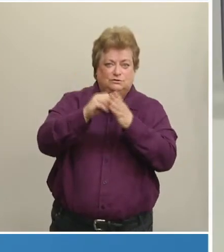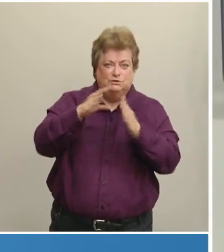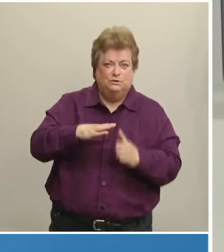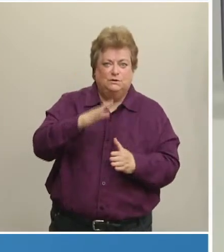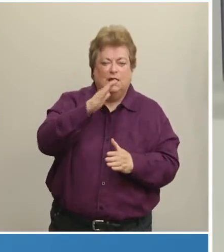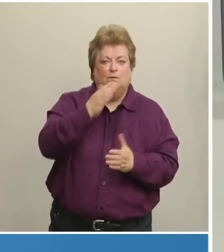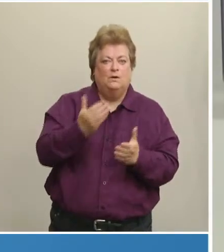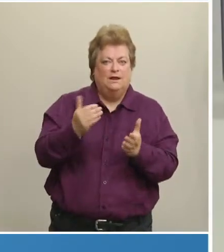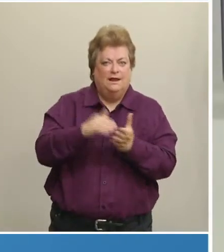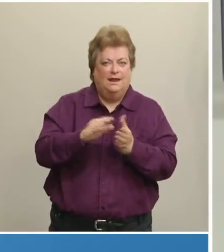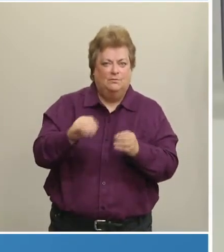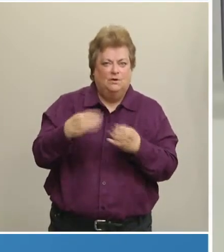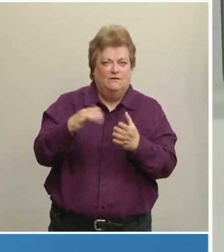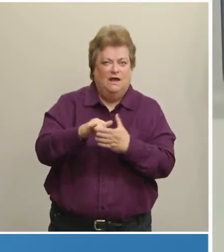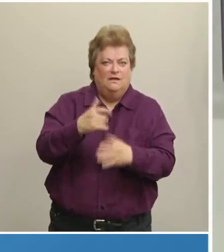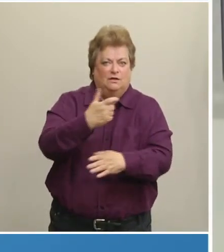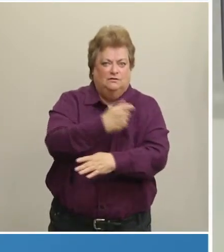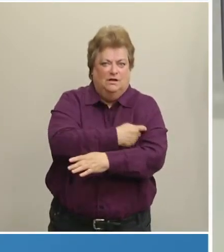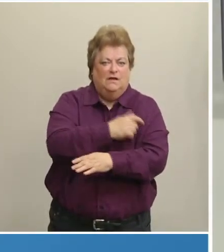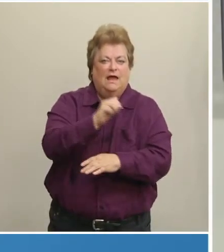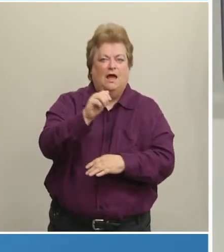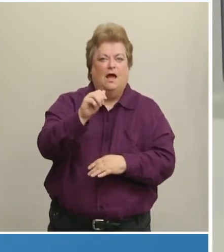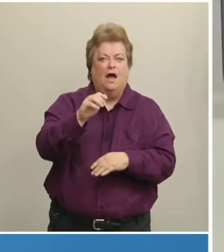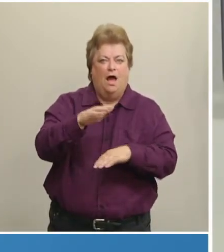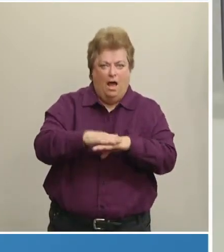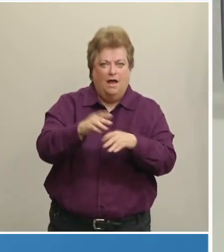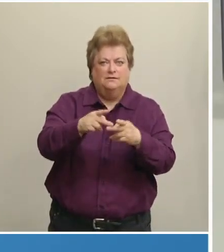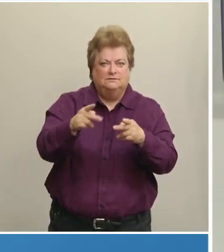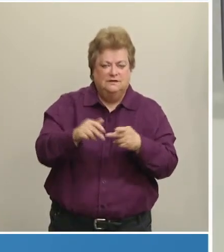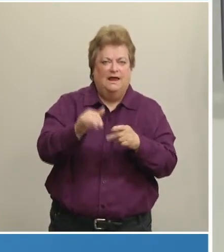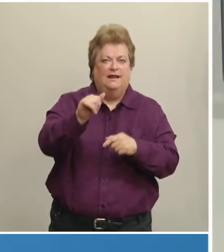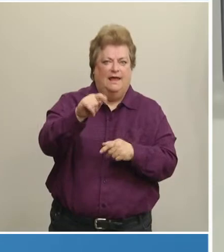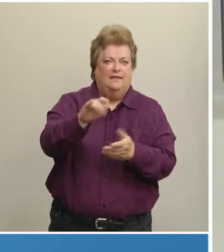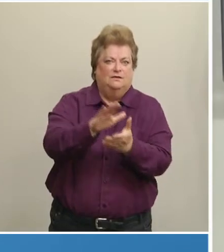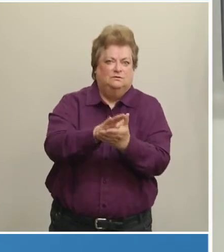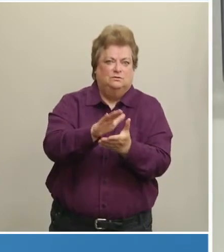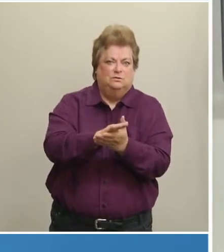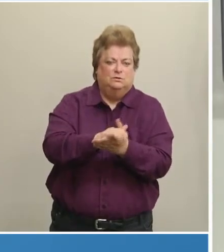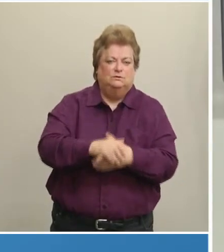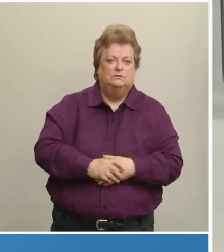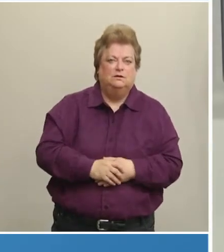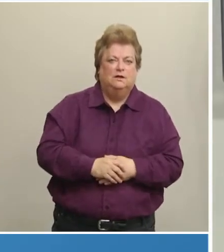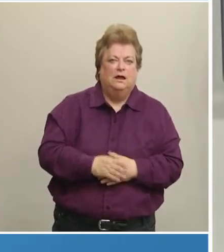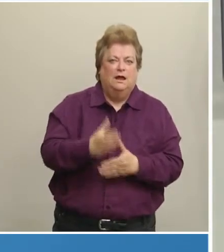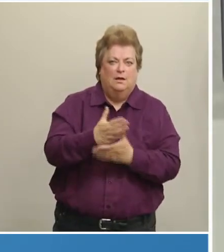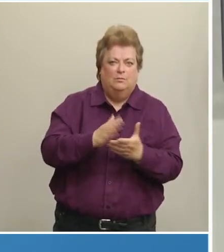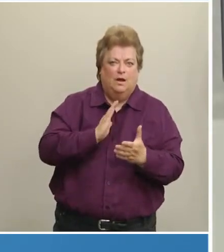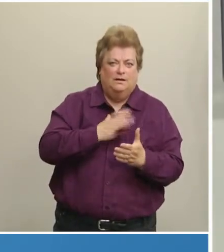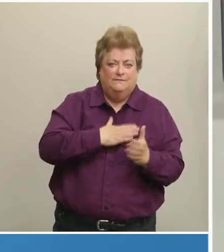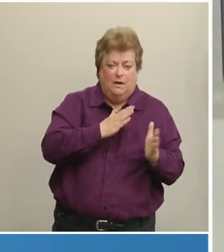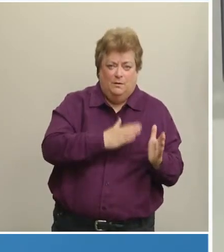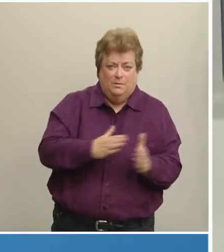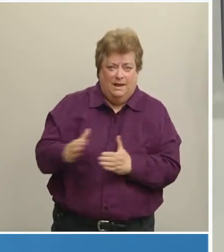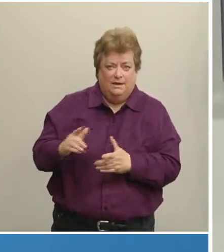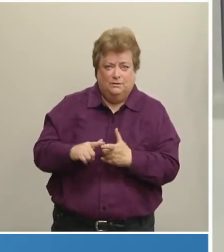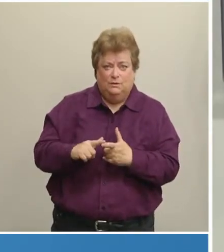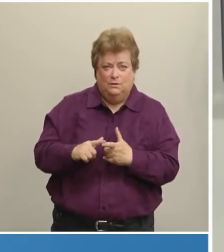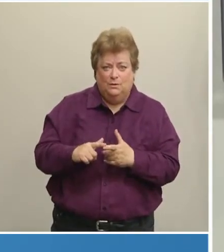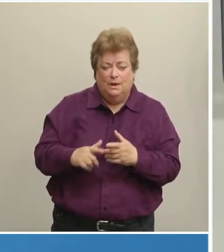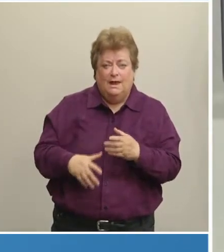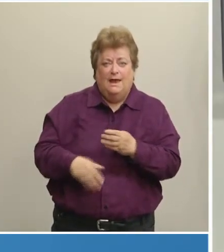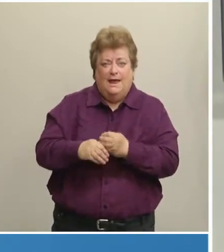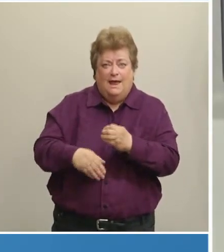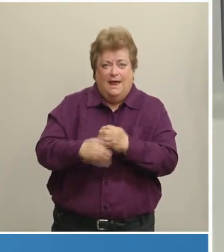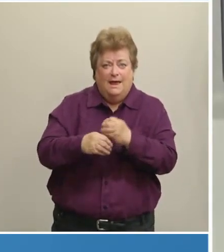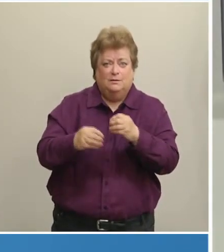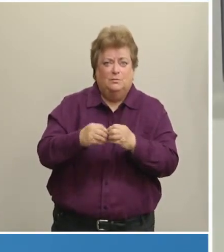again providing those vaccinations on site at the local schools. Part of our plan to further expand vaccination